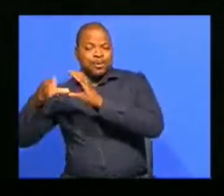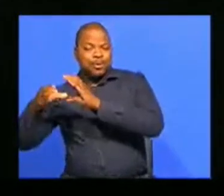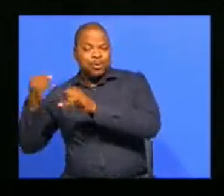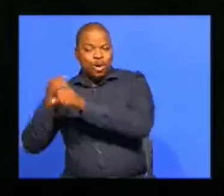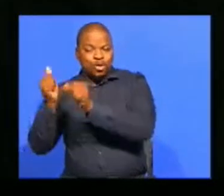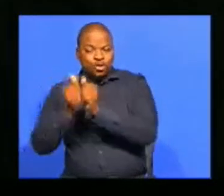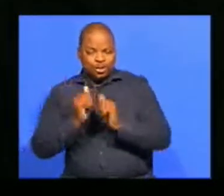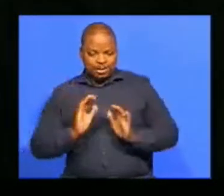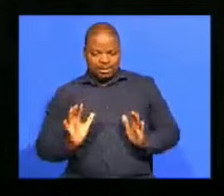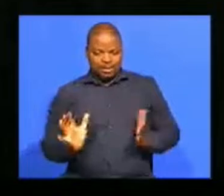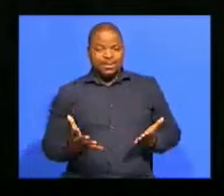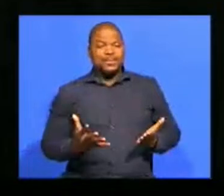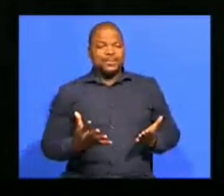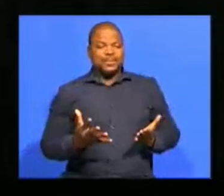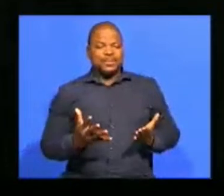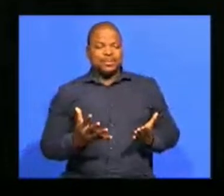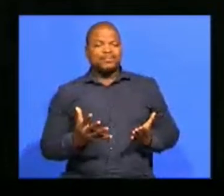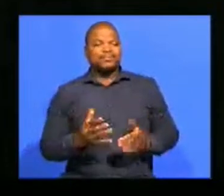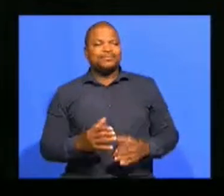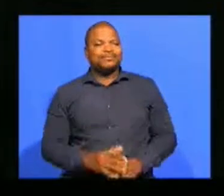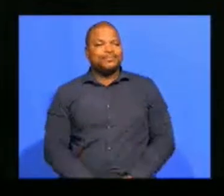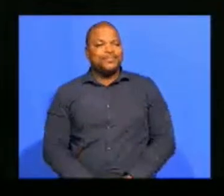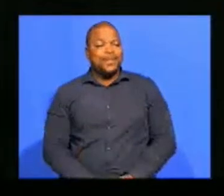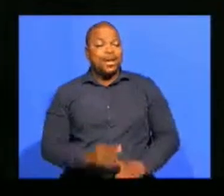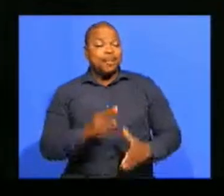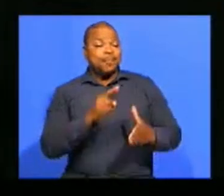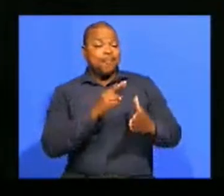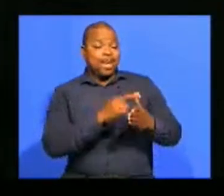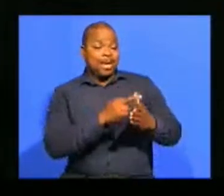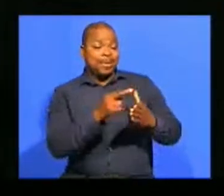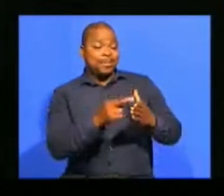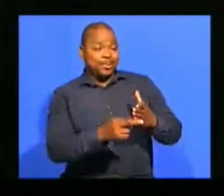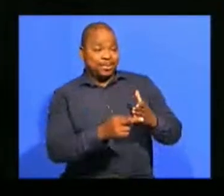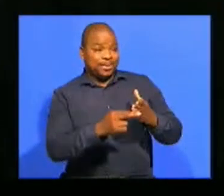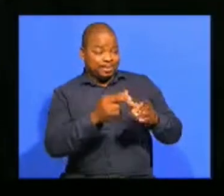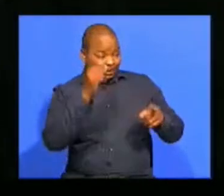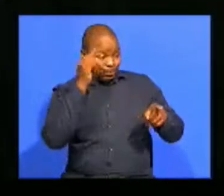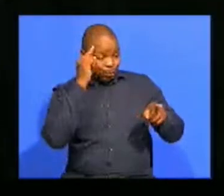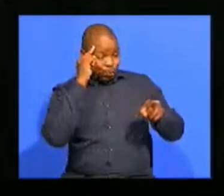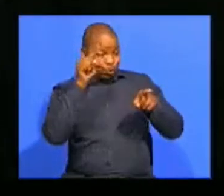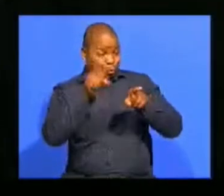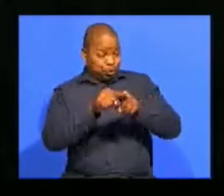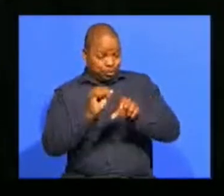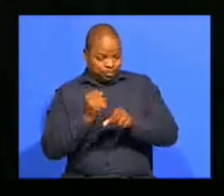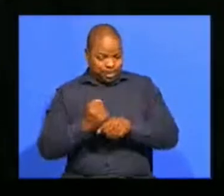cooperation. And usually they would result in an agreement